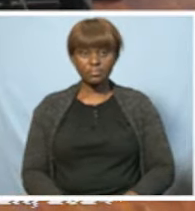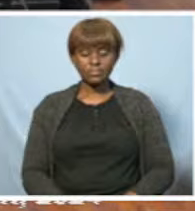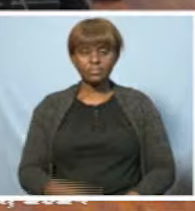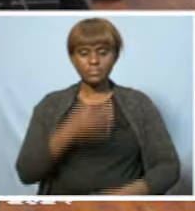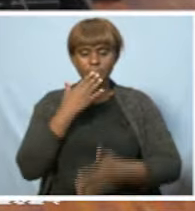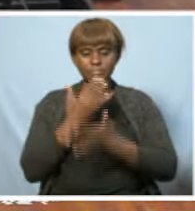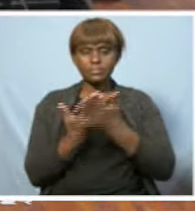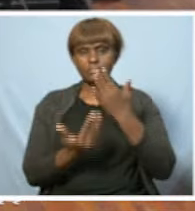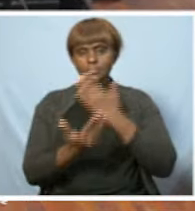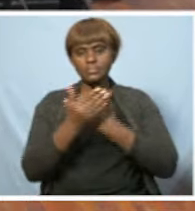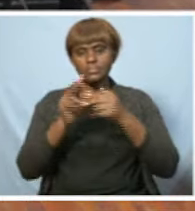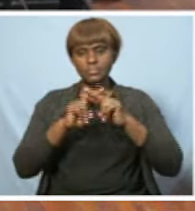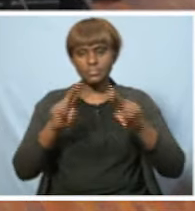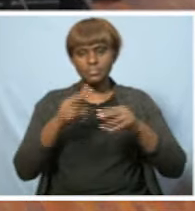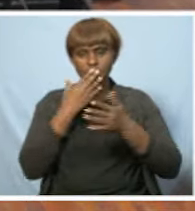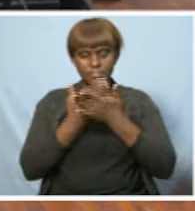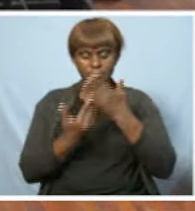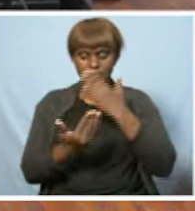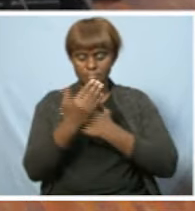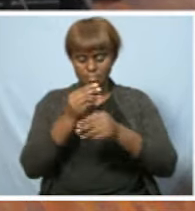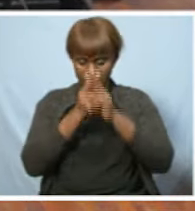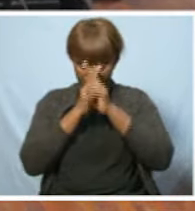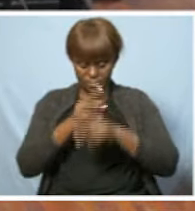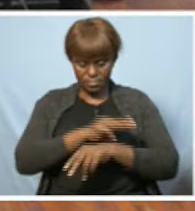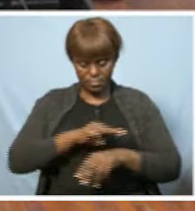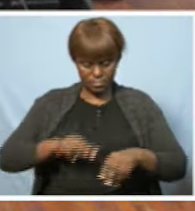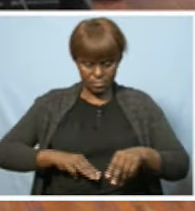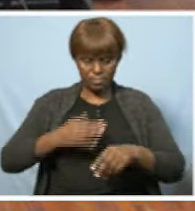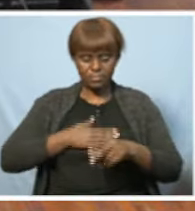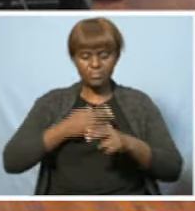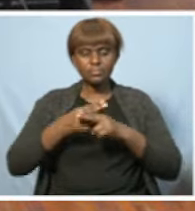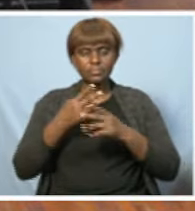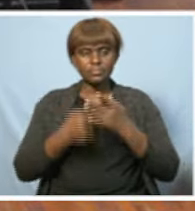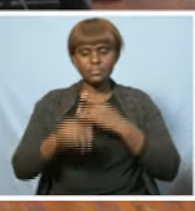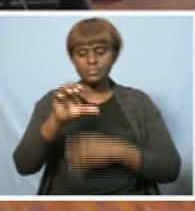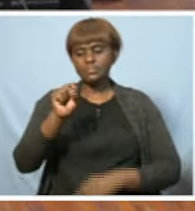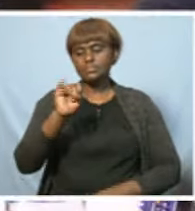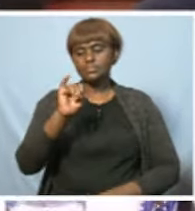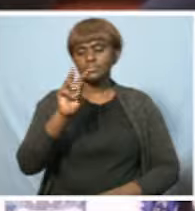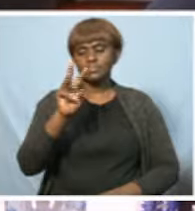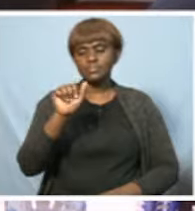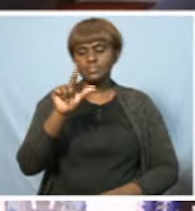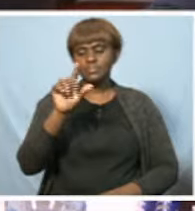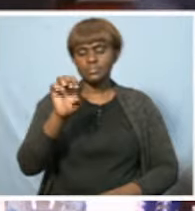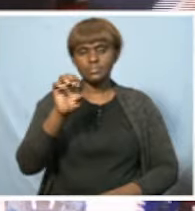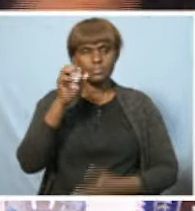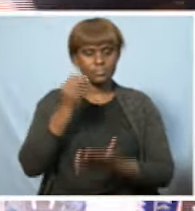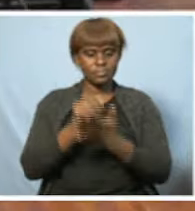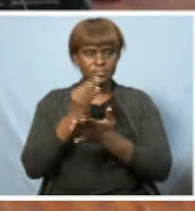Good morning, Chair. Good morning, honorable members. My name is Andrew Swale from the Office of the Clerk.